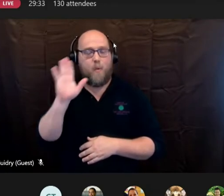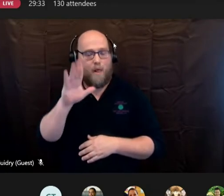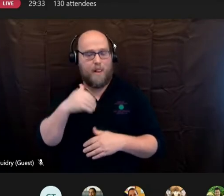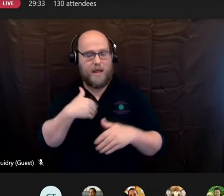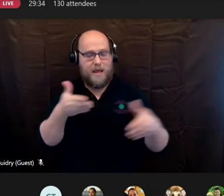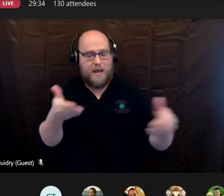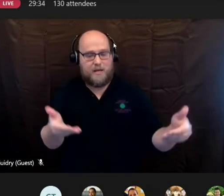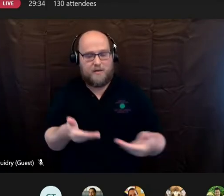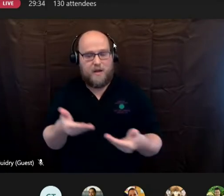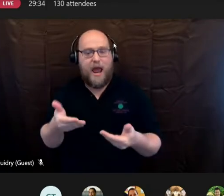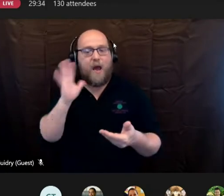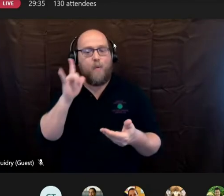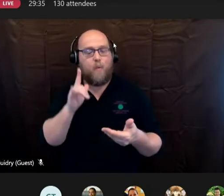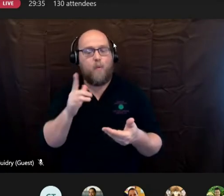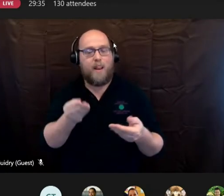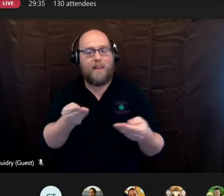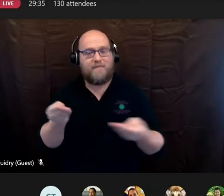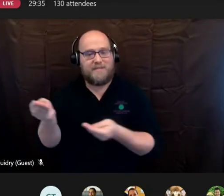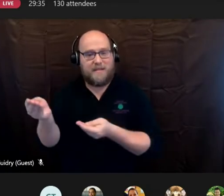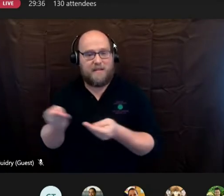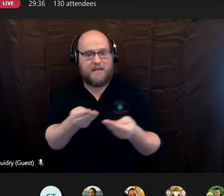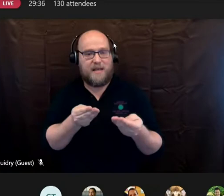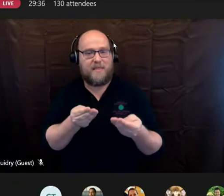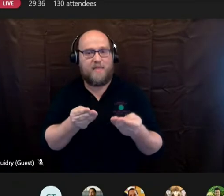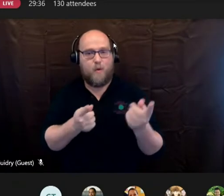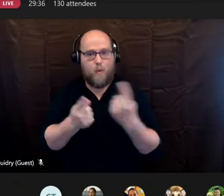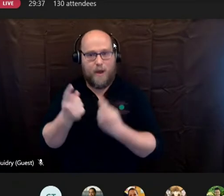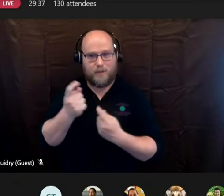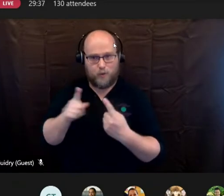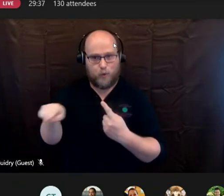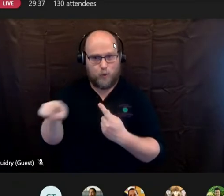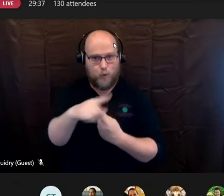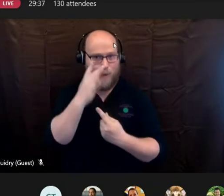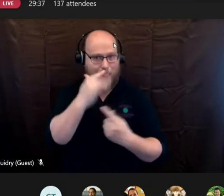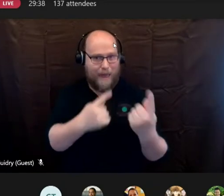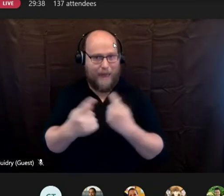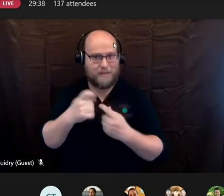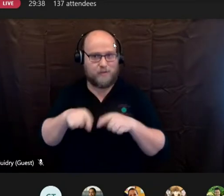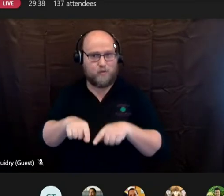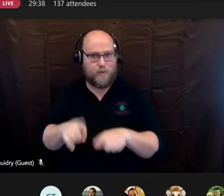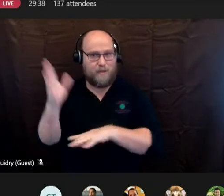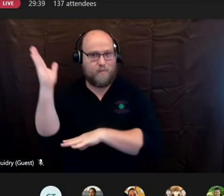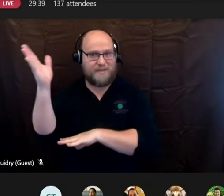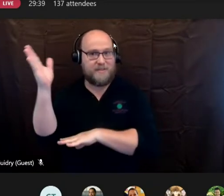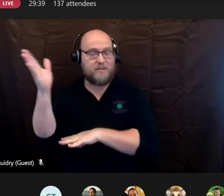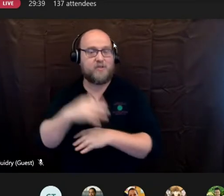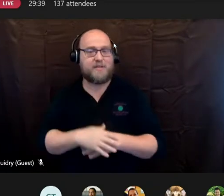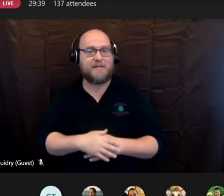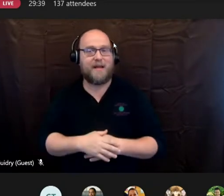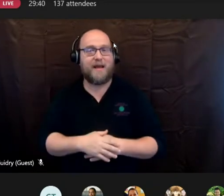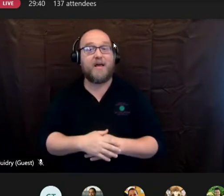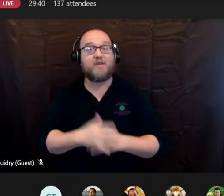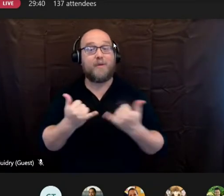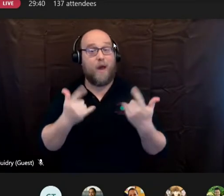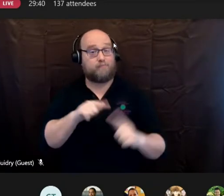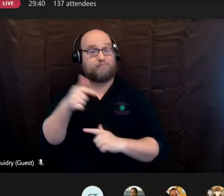the questions that you all be asking later on in the presentation. So without further ado, Deputy Gannon, thank